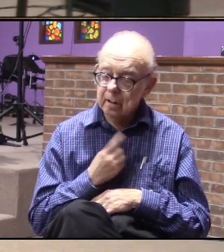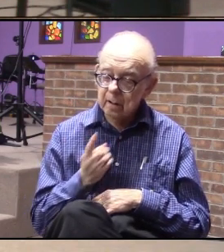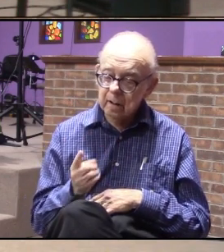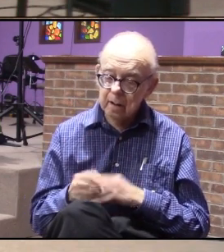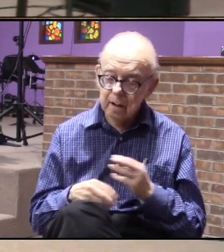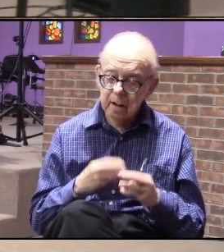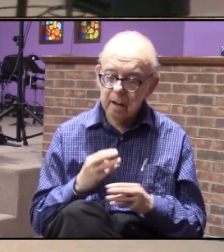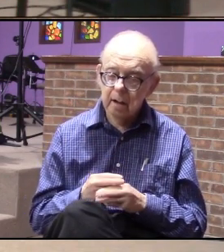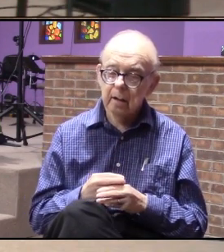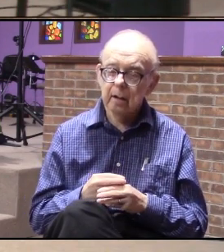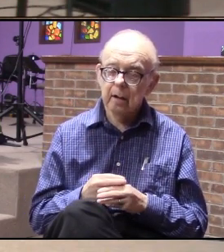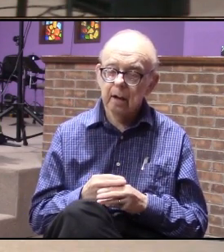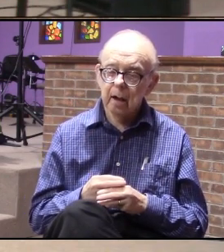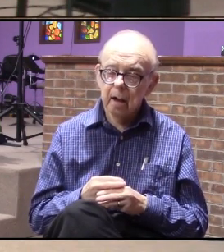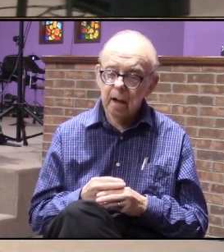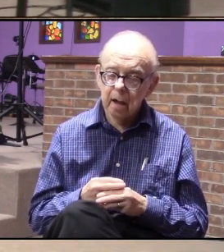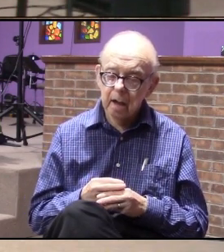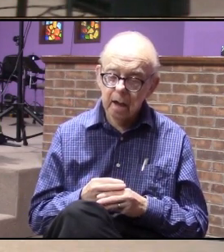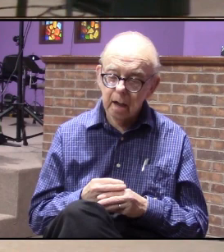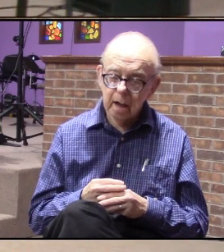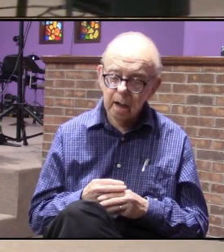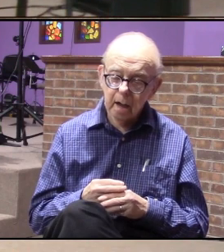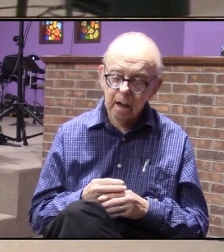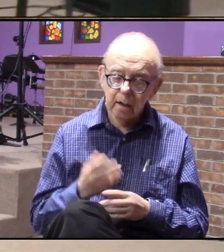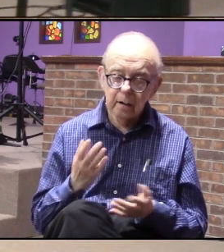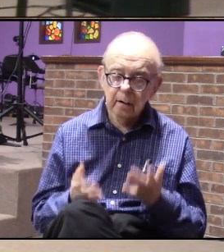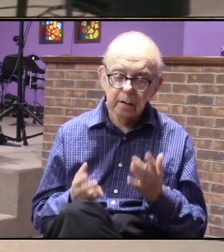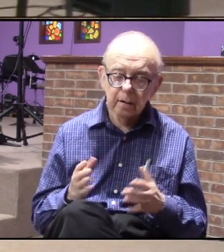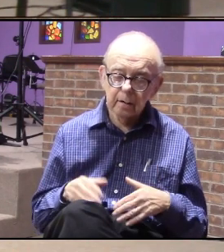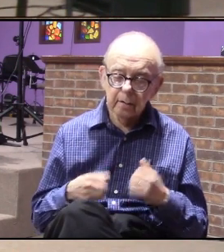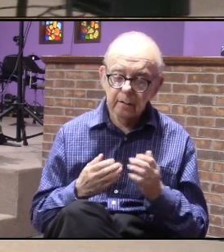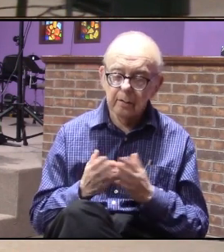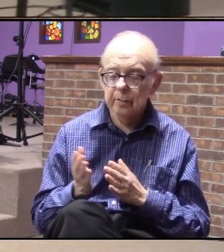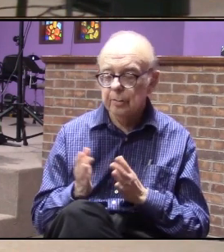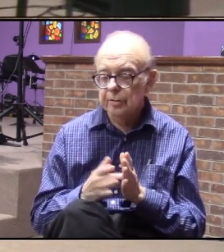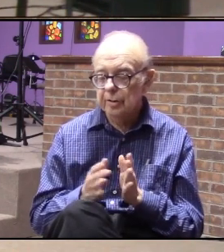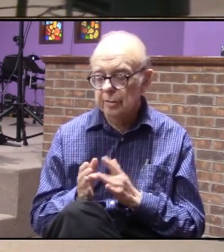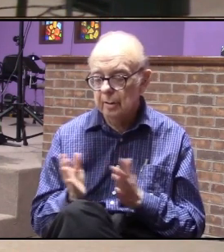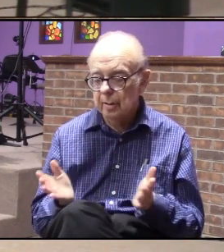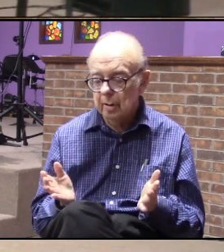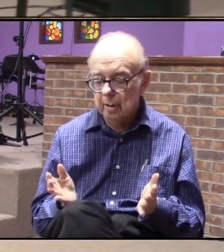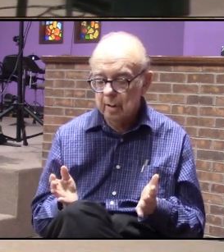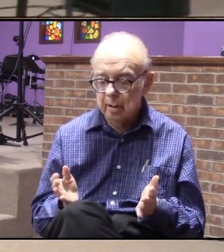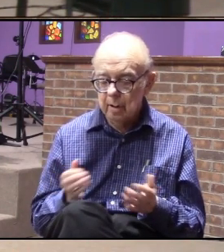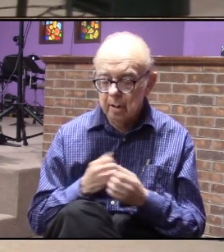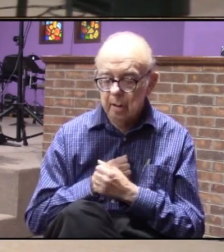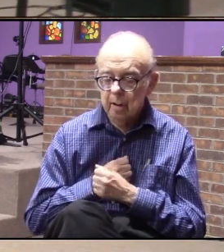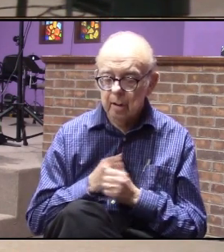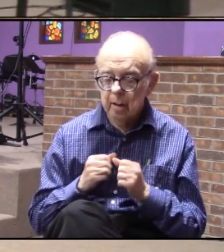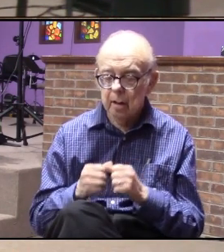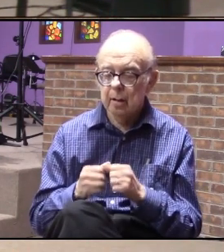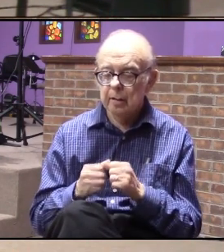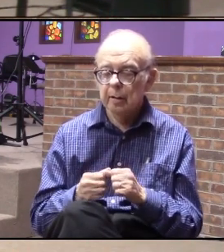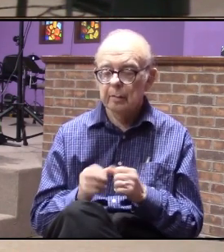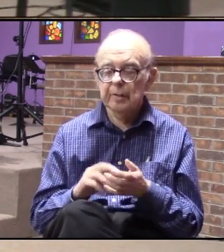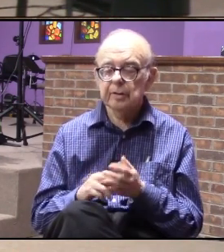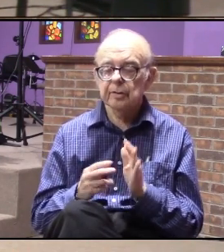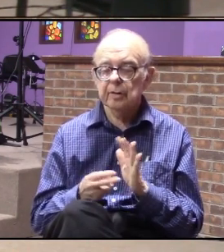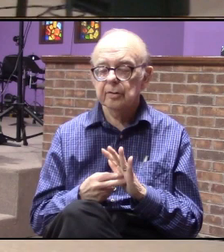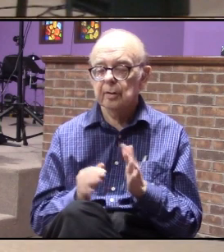the world, sent his Son into the world so that we might live through him. Now look, he says, love consists of